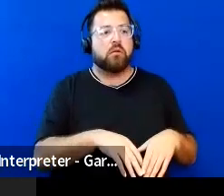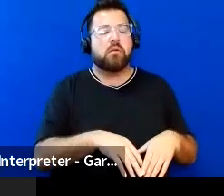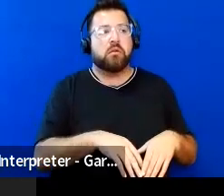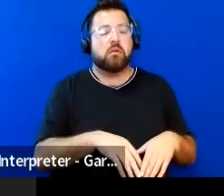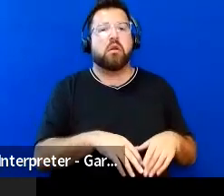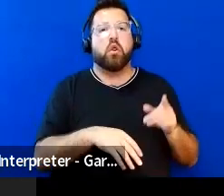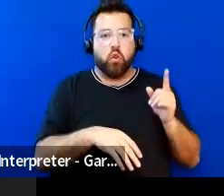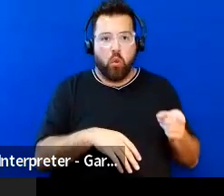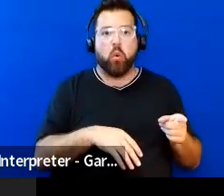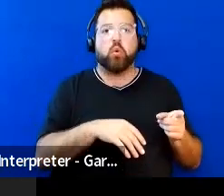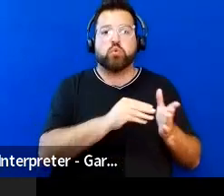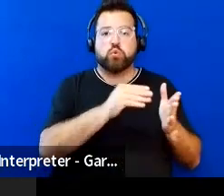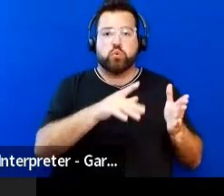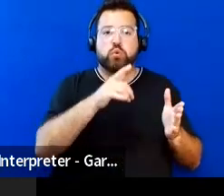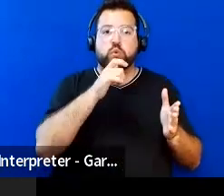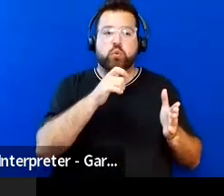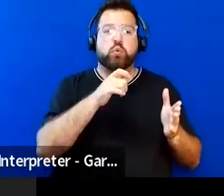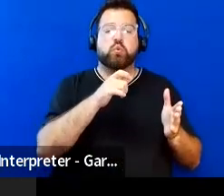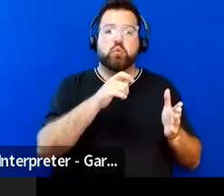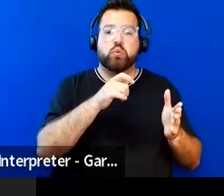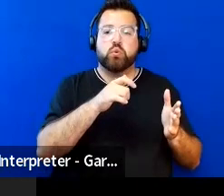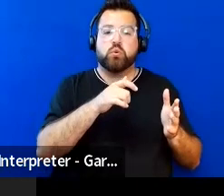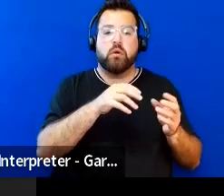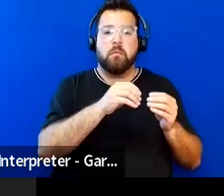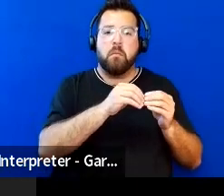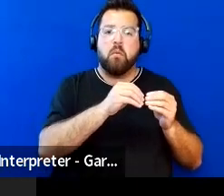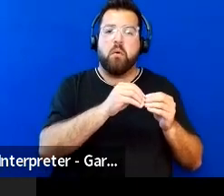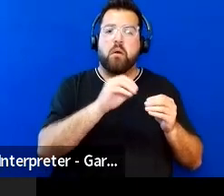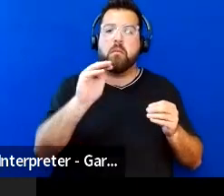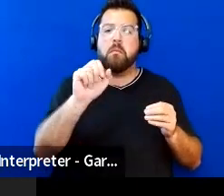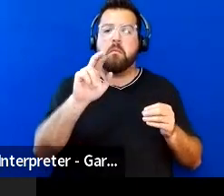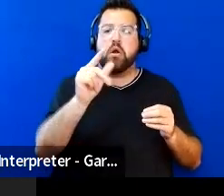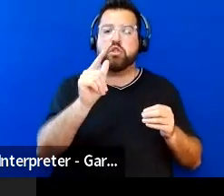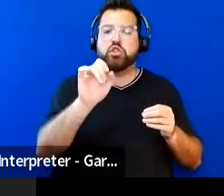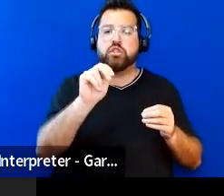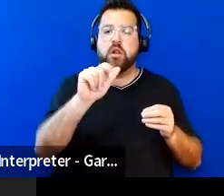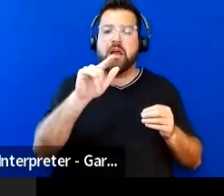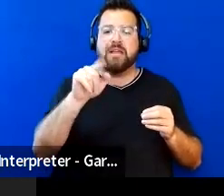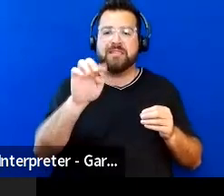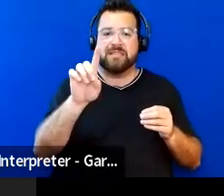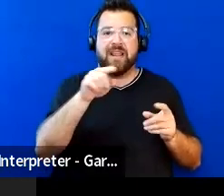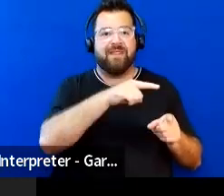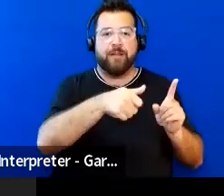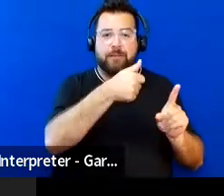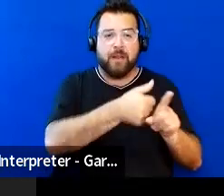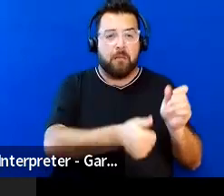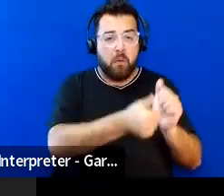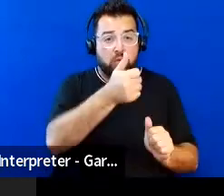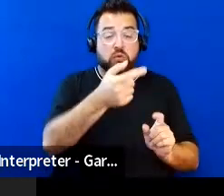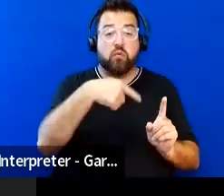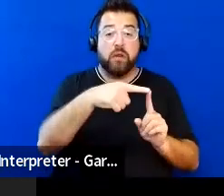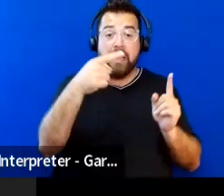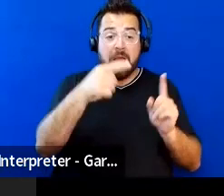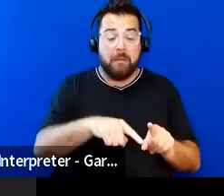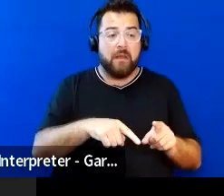These are the ones, our marginalized student populations, these are the ones that are affected the most. And so when they do studies on, and they disaggregate